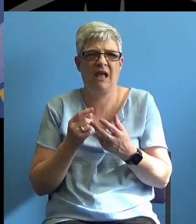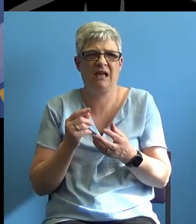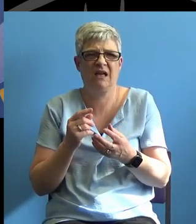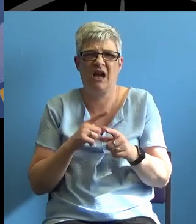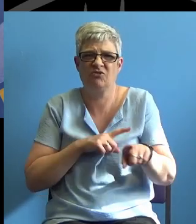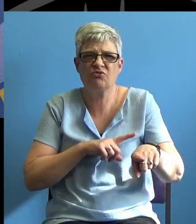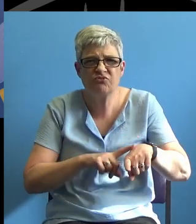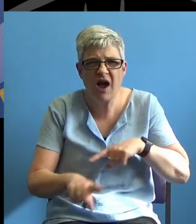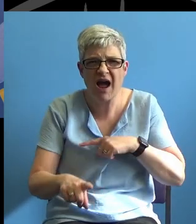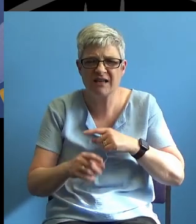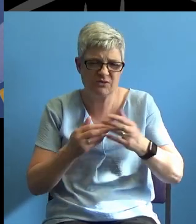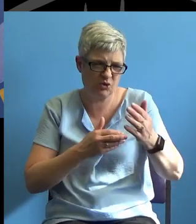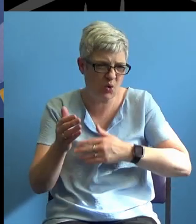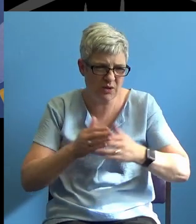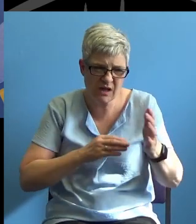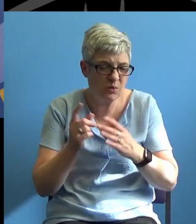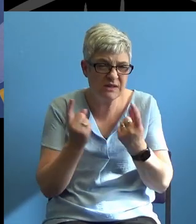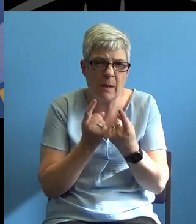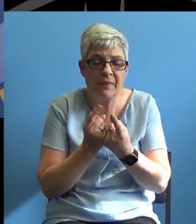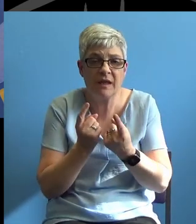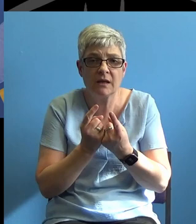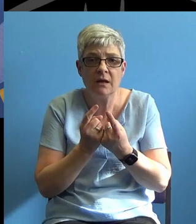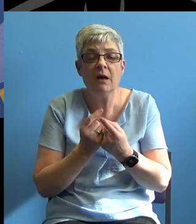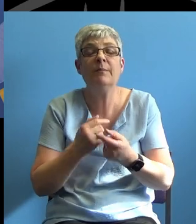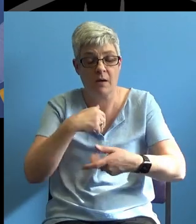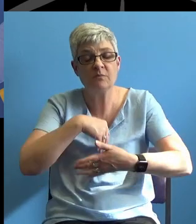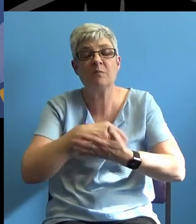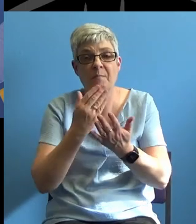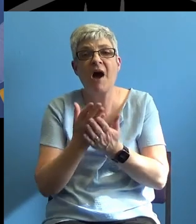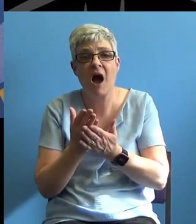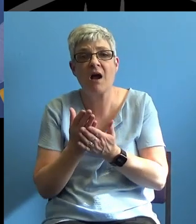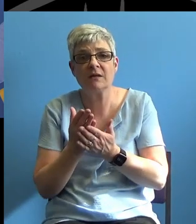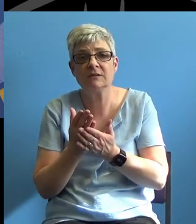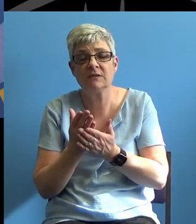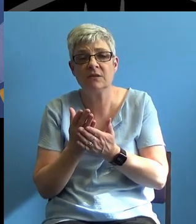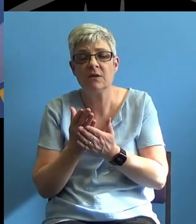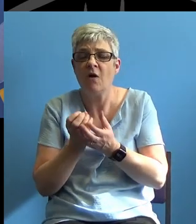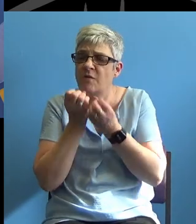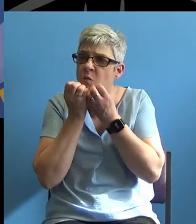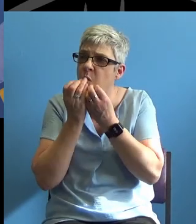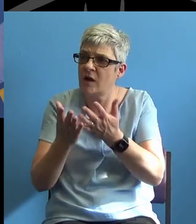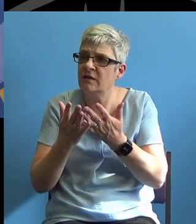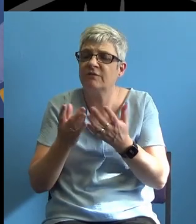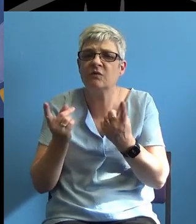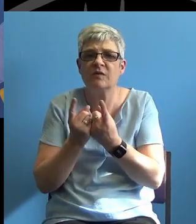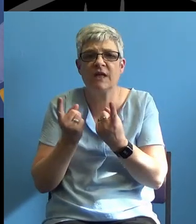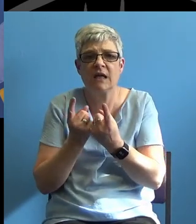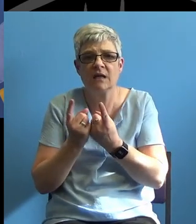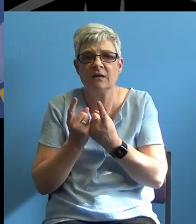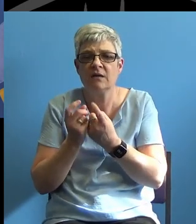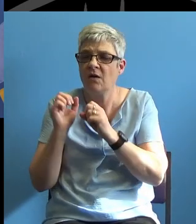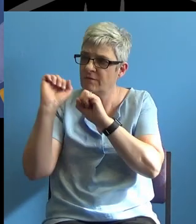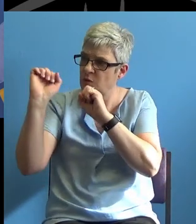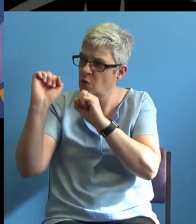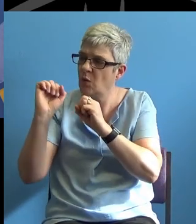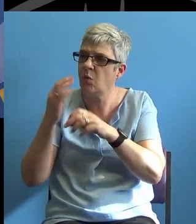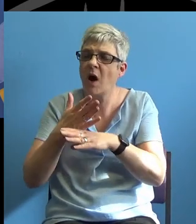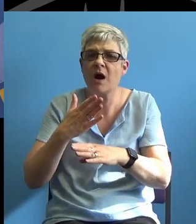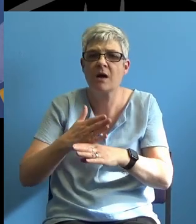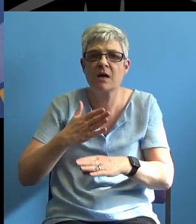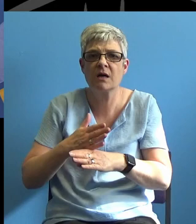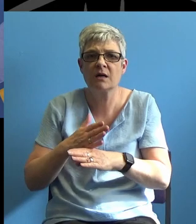to sort something out, but indeed was part of the wonderful movement of your